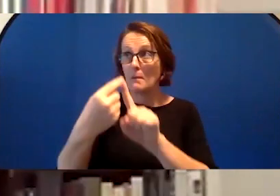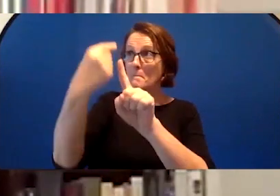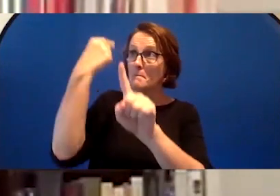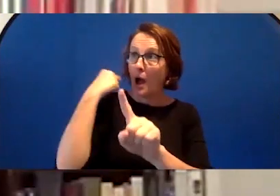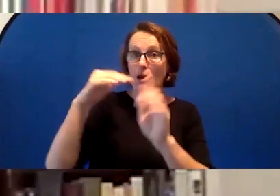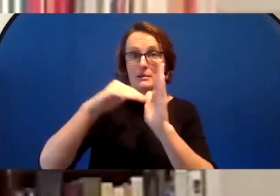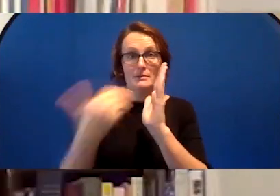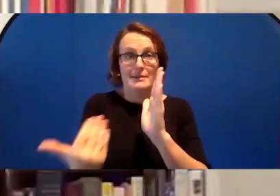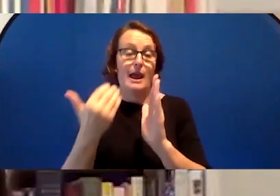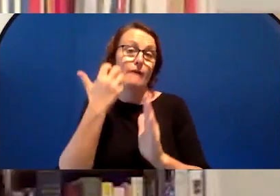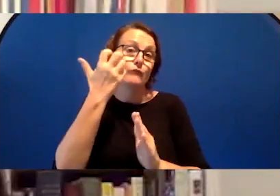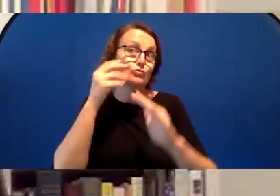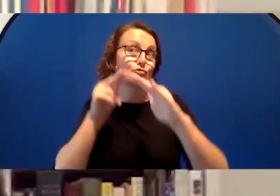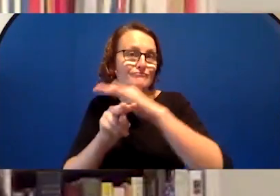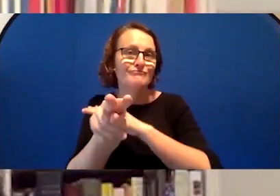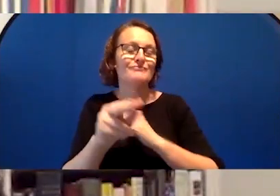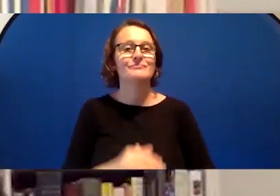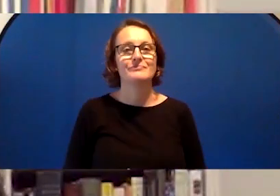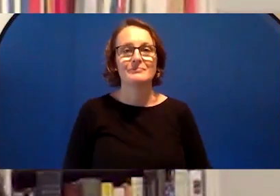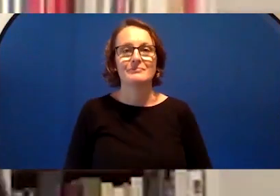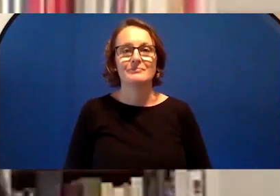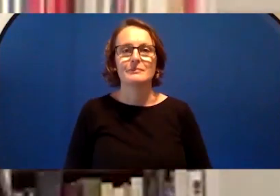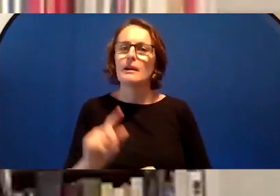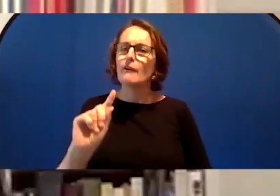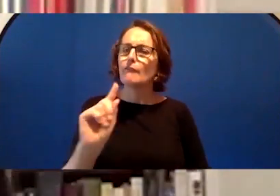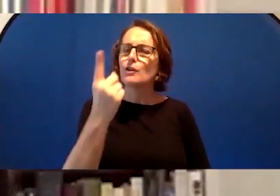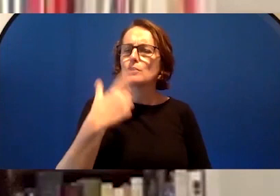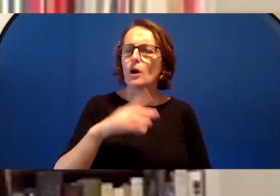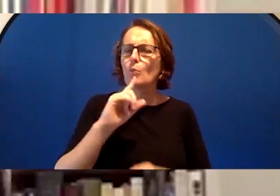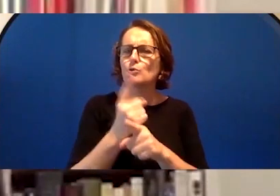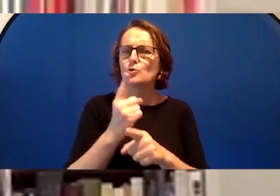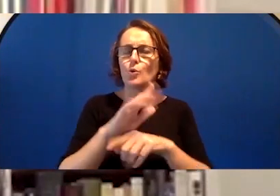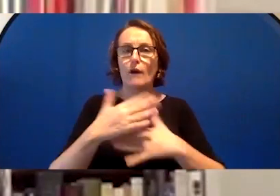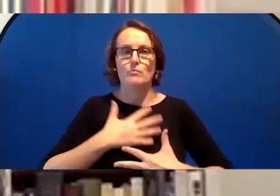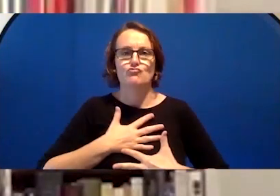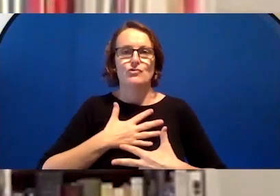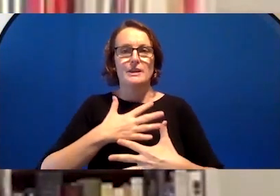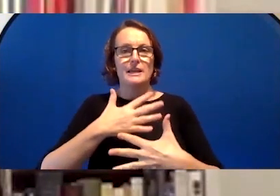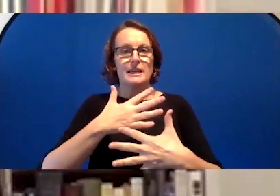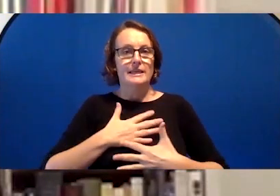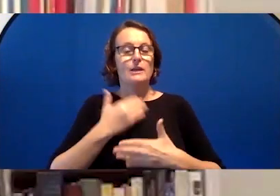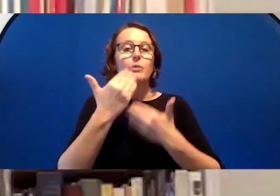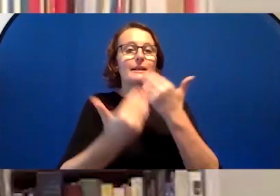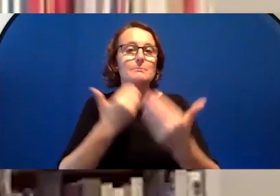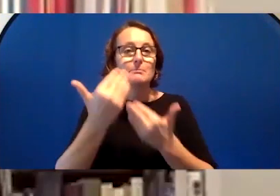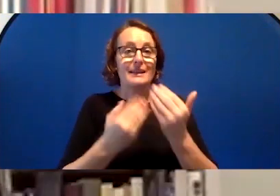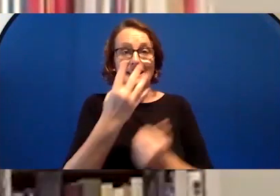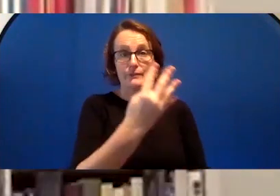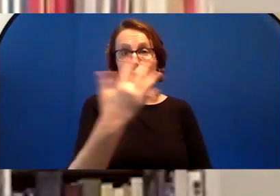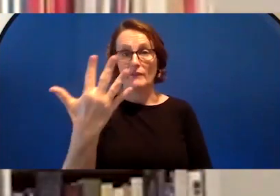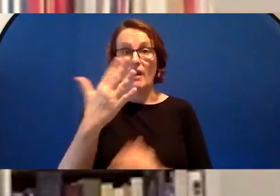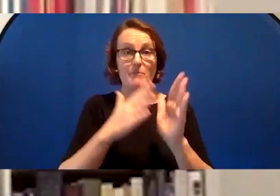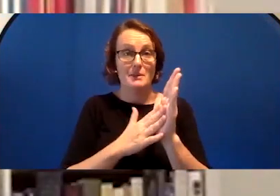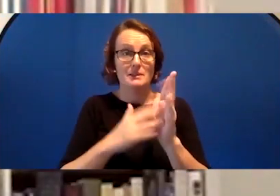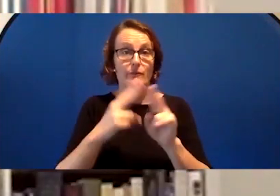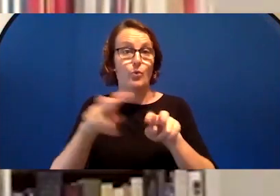emerging. First things first, I want to take you through a breathing exercise, which will take 4 to 5 minutes. The instructions